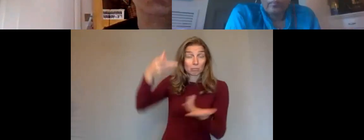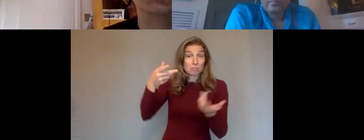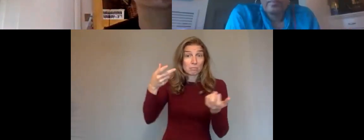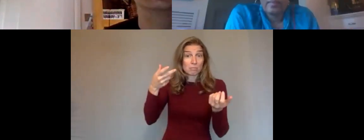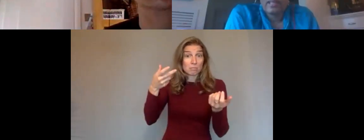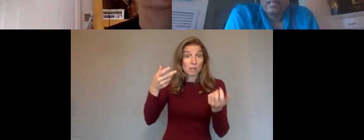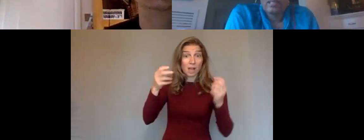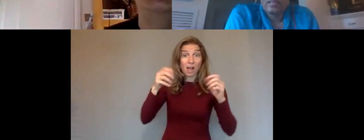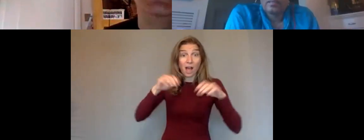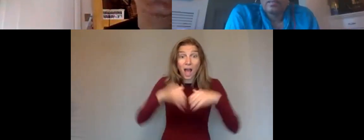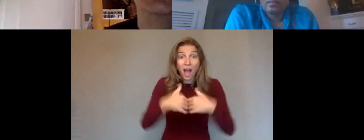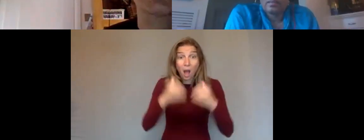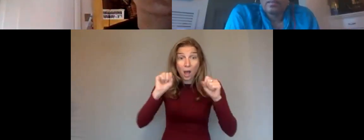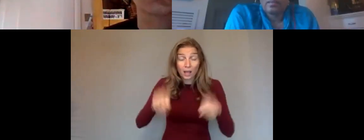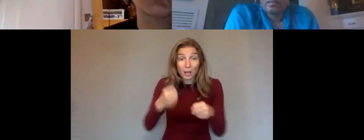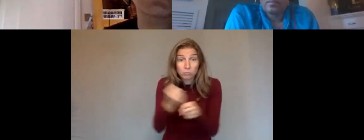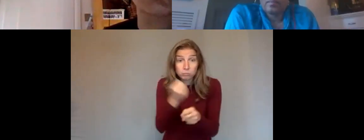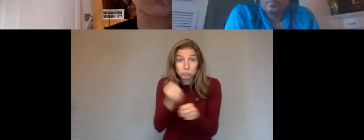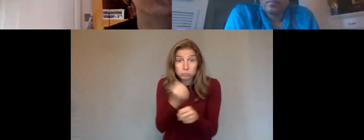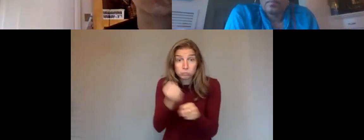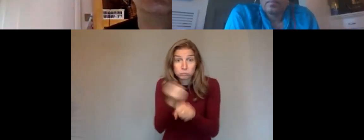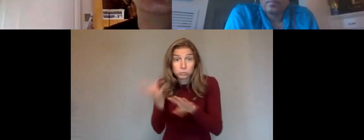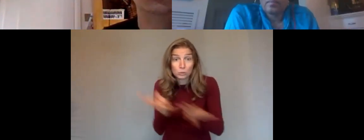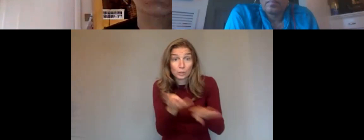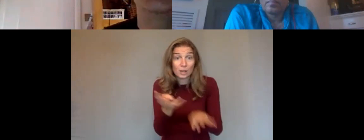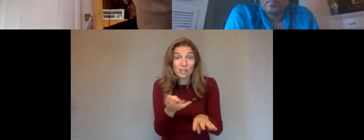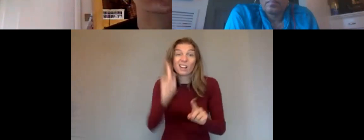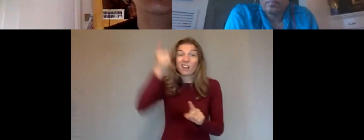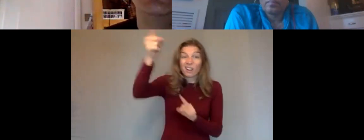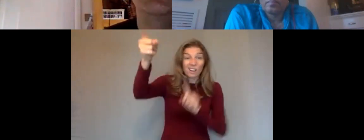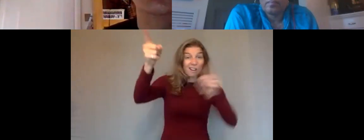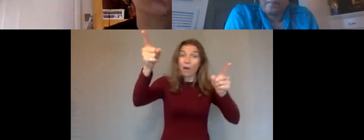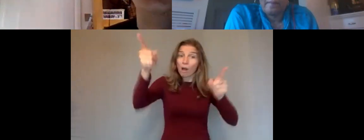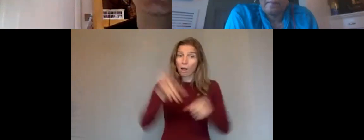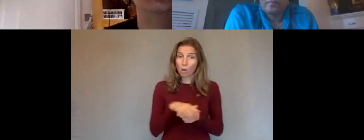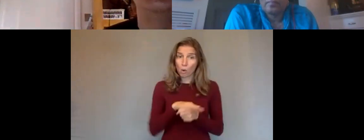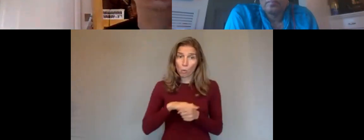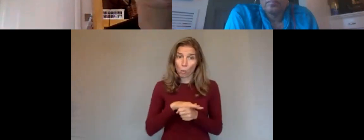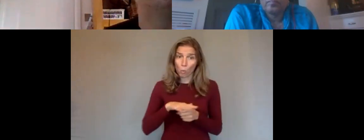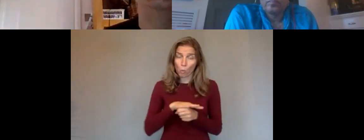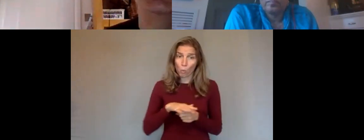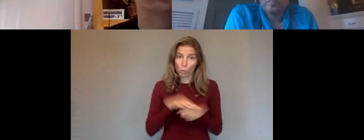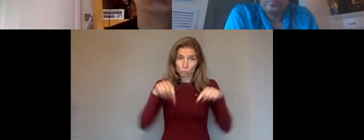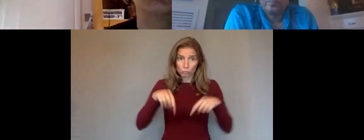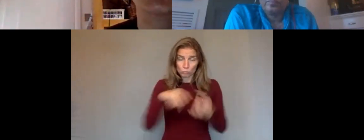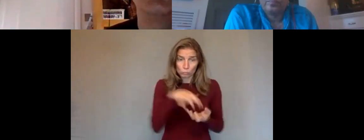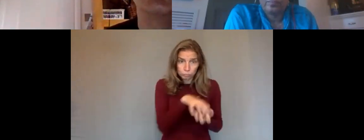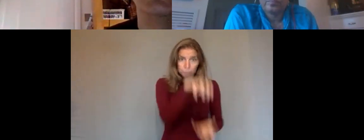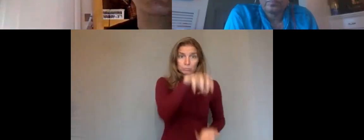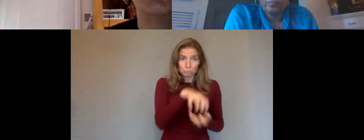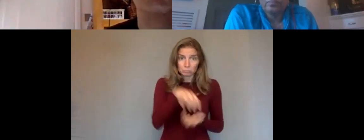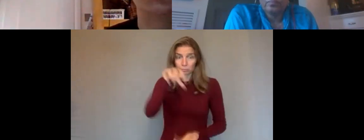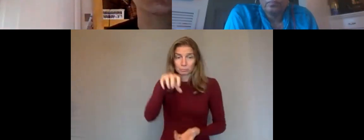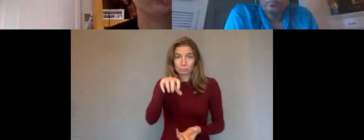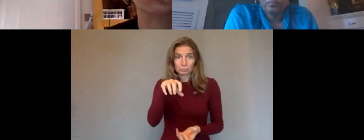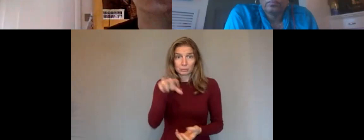of production being more local. That idea of being able to create more